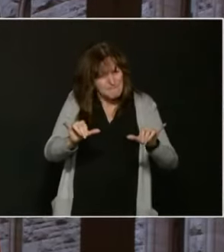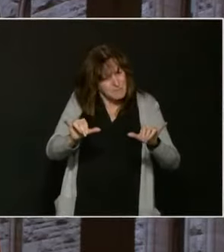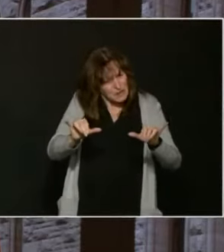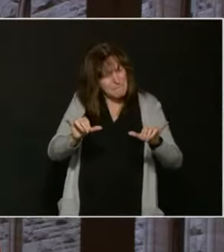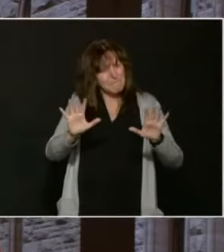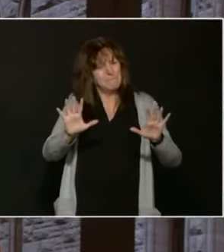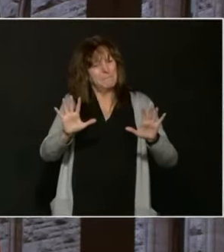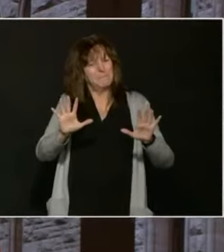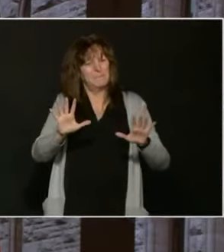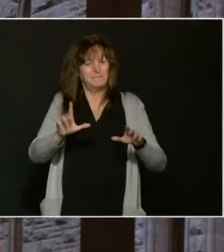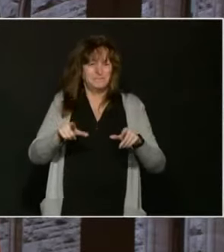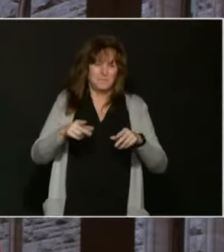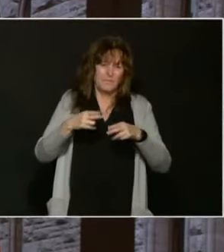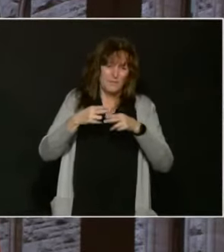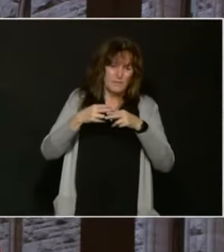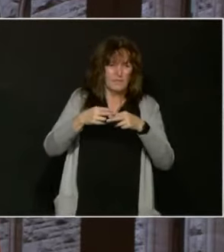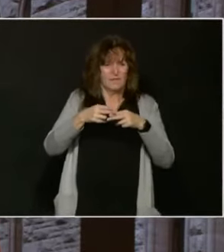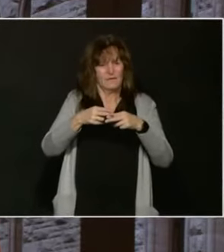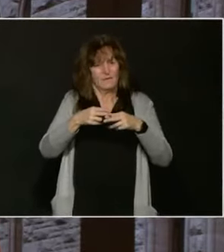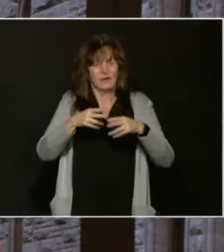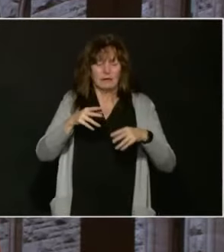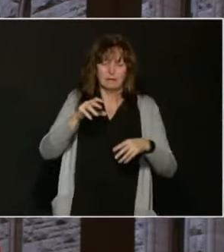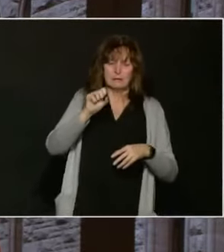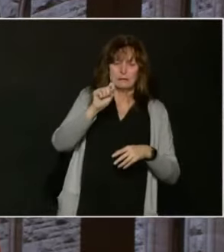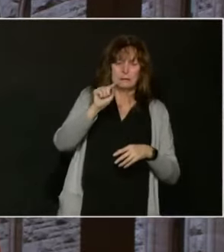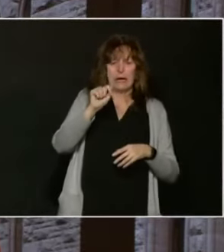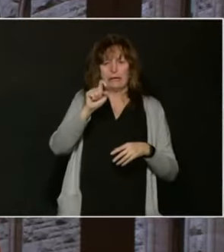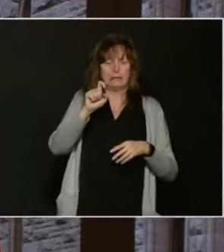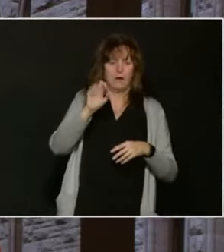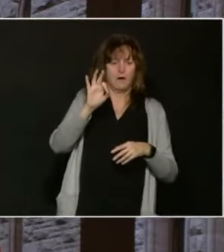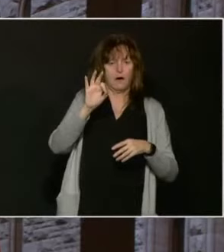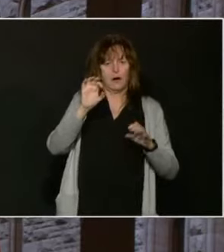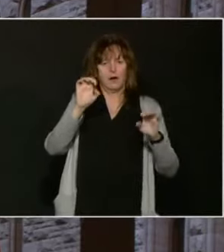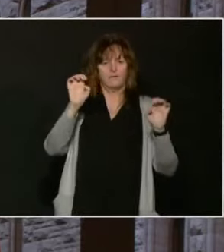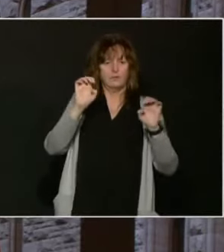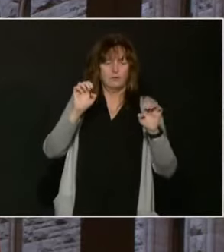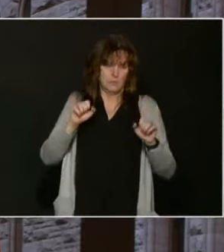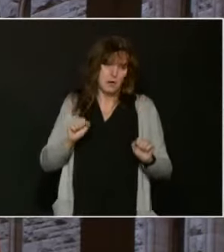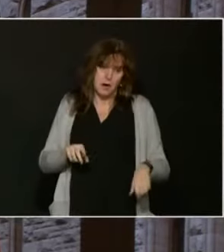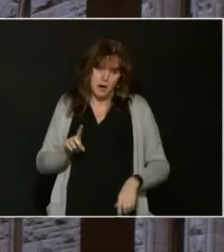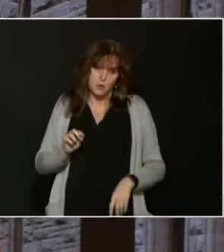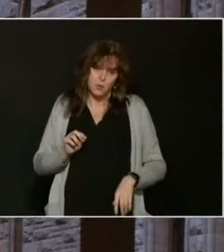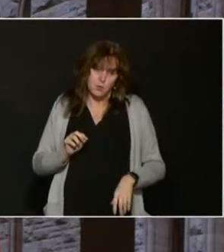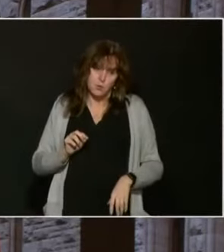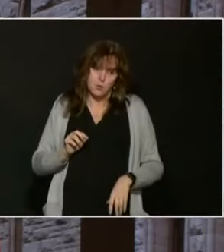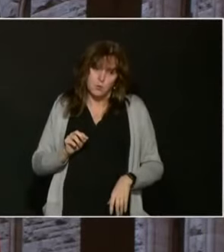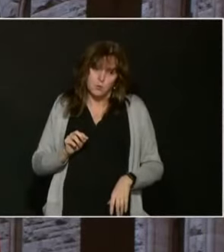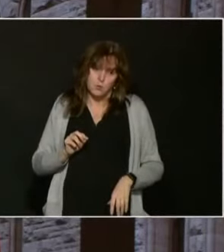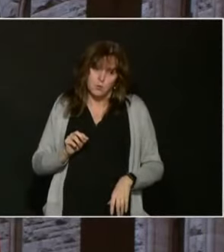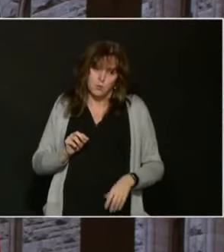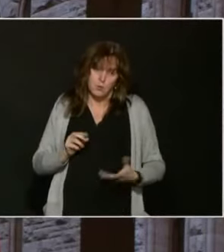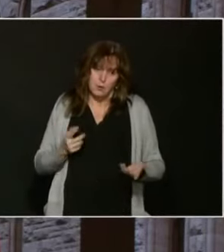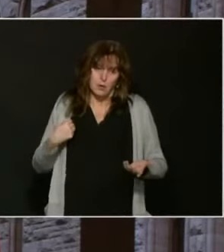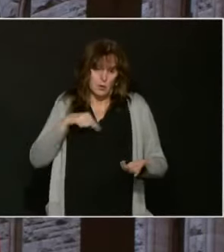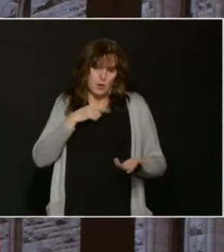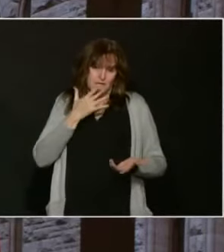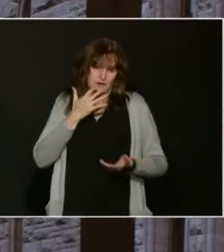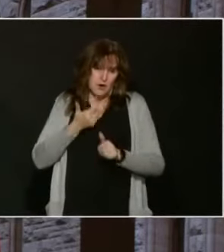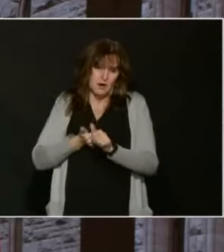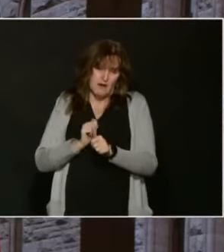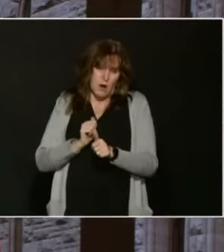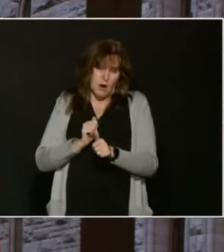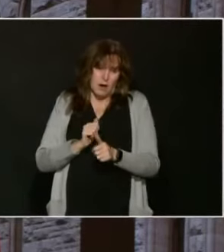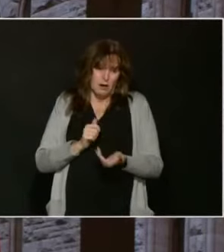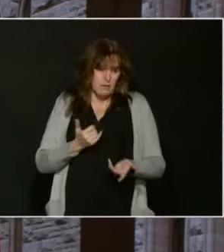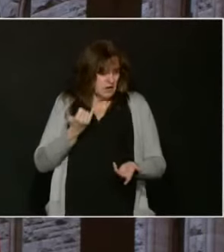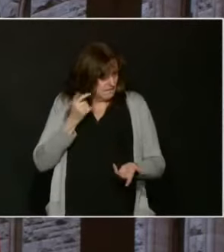again, that's something that can be covered off. It's something we would rather not do, but if we have to do it. Next